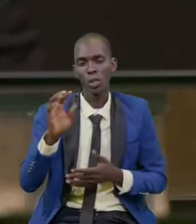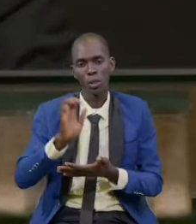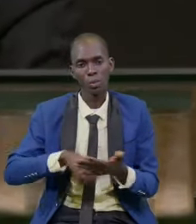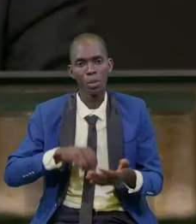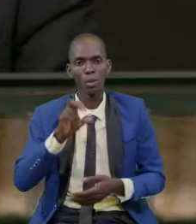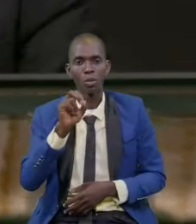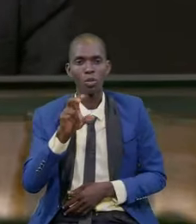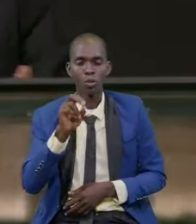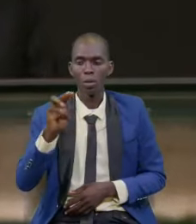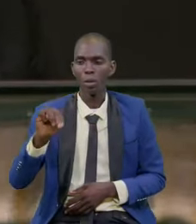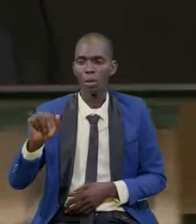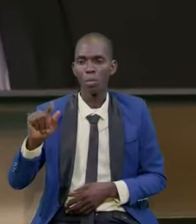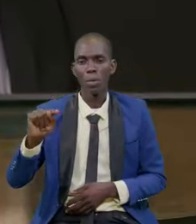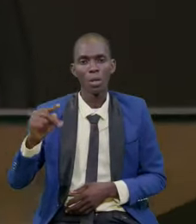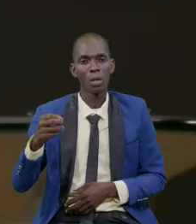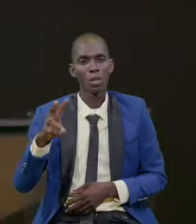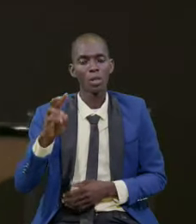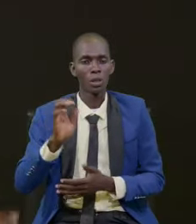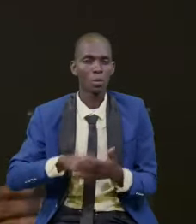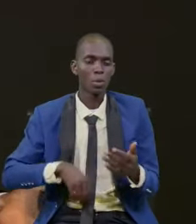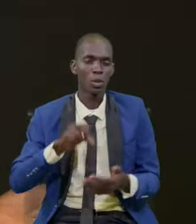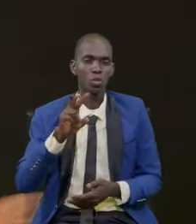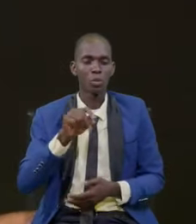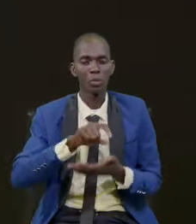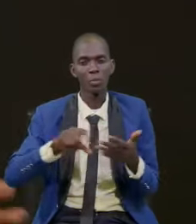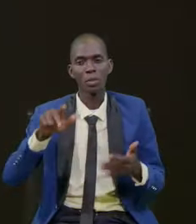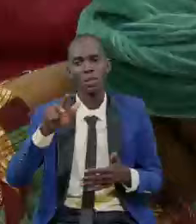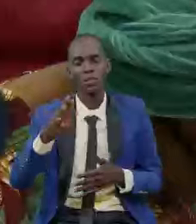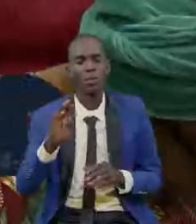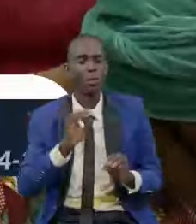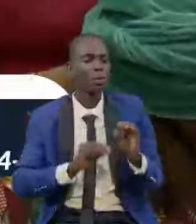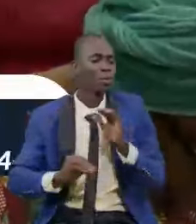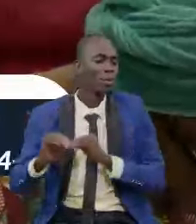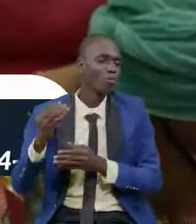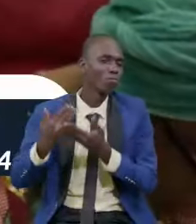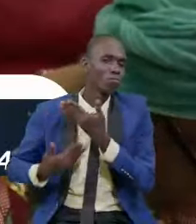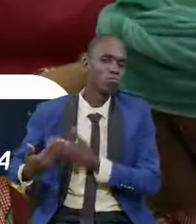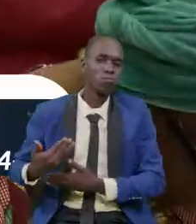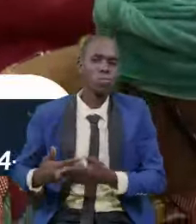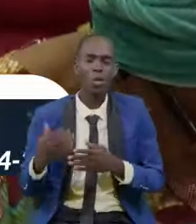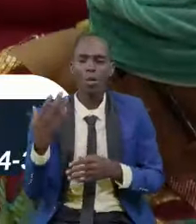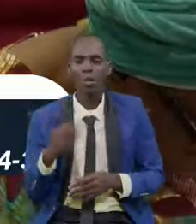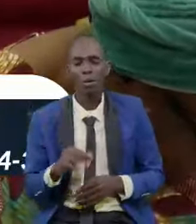chapter 12. We're looking at verse 34. O generation of vipers,